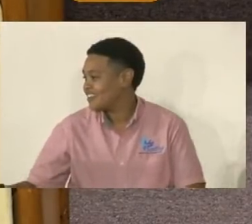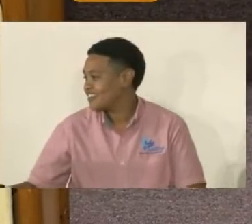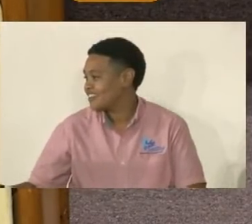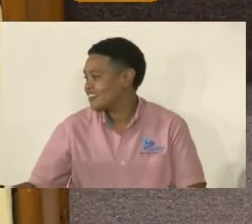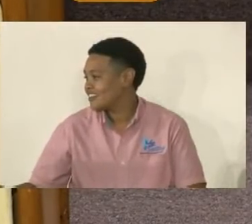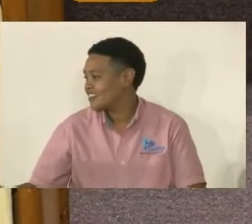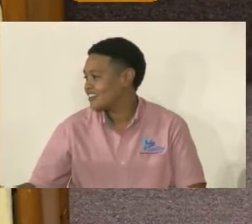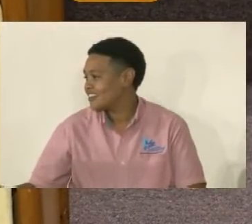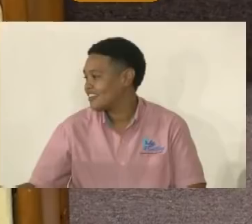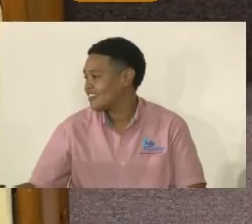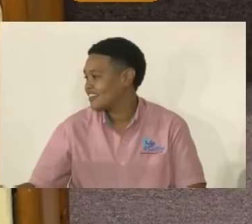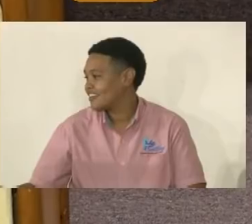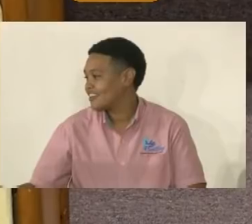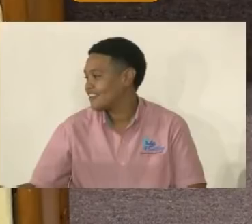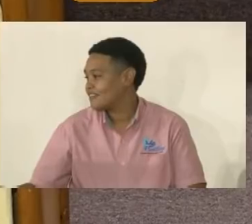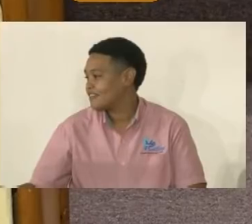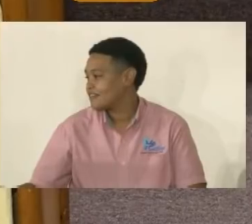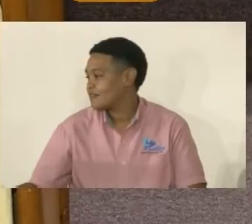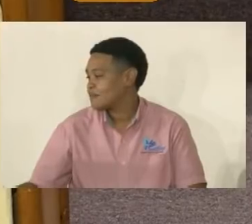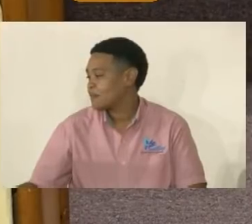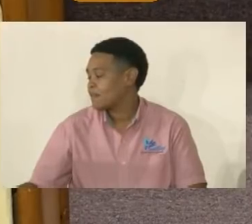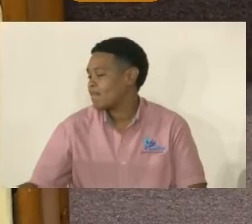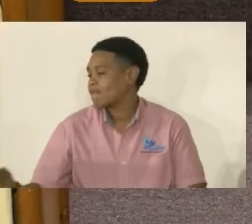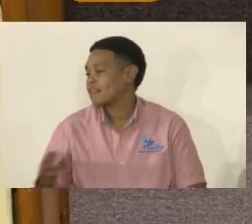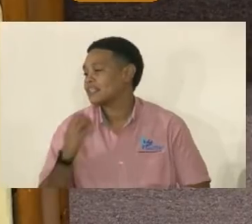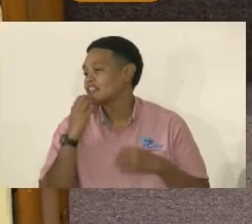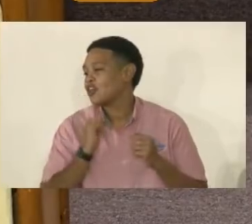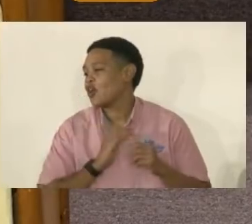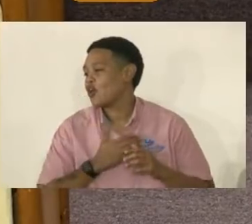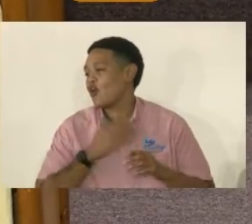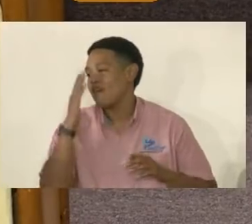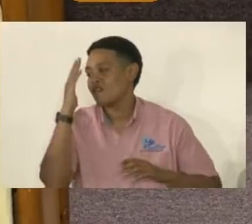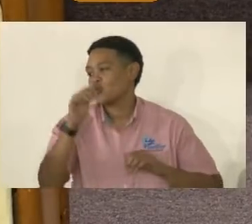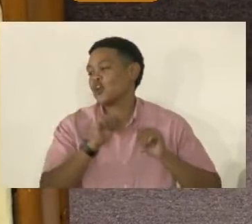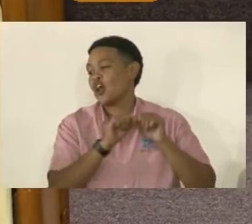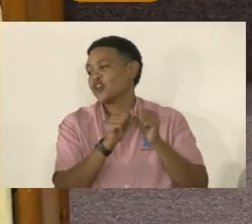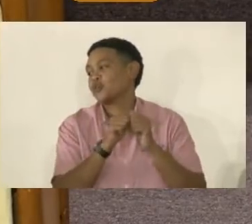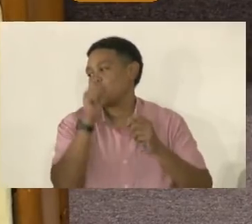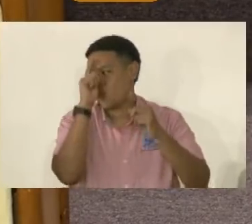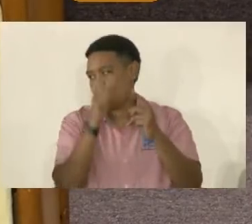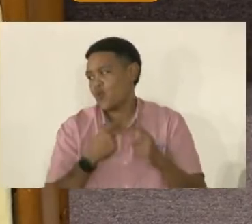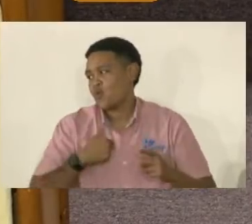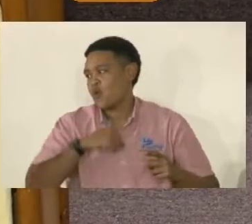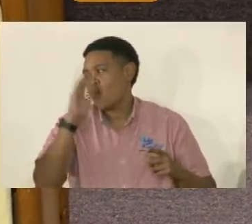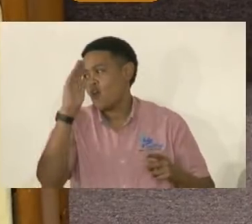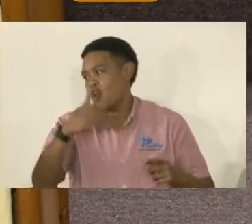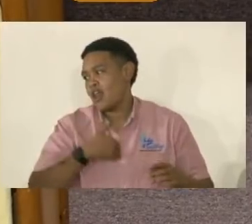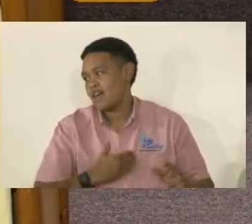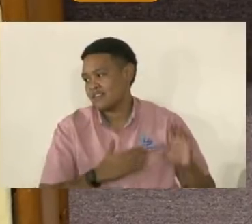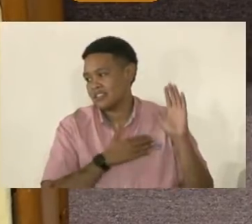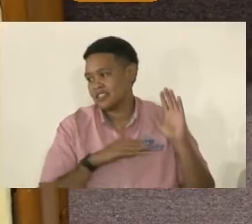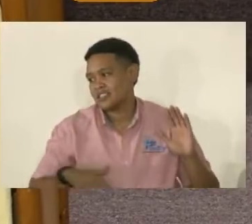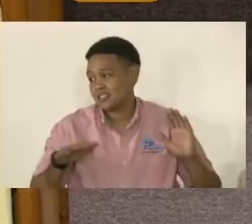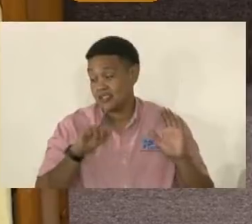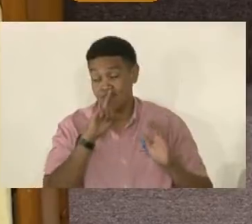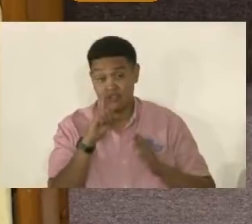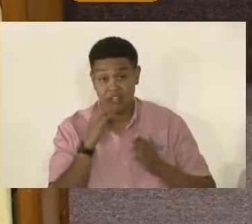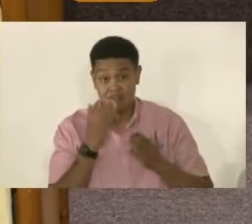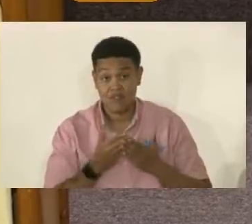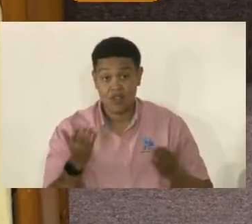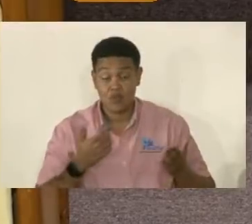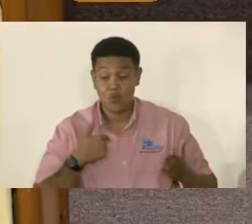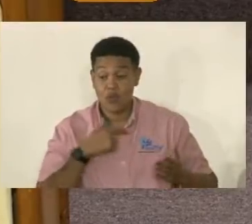securing our future is consistent with the goals we all have as citizens. In fact, we